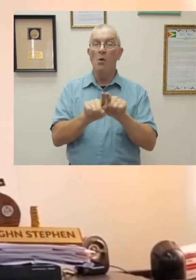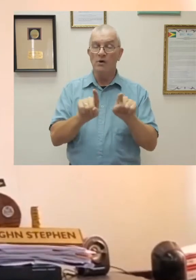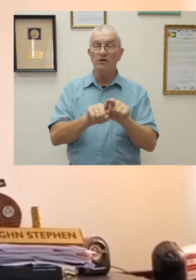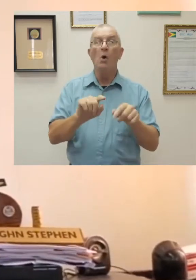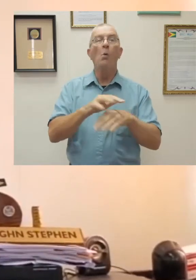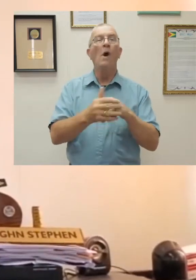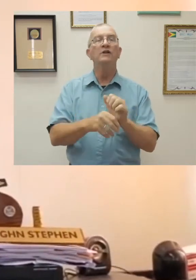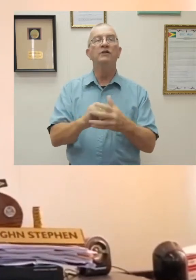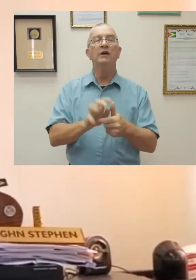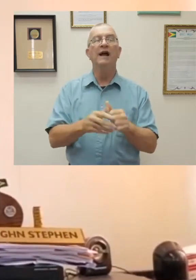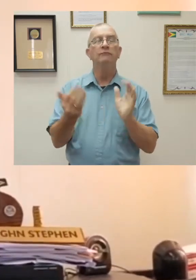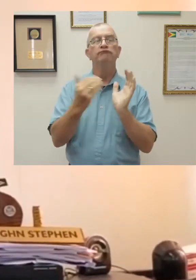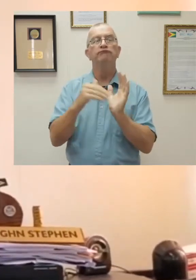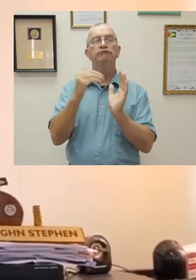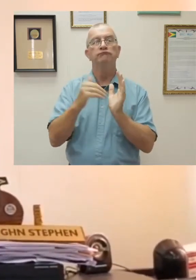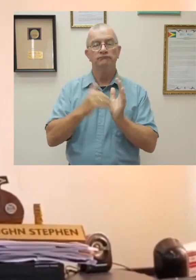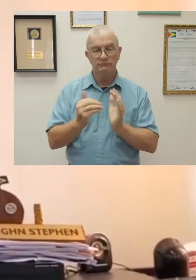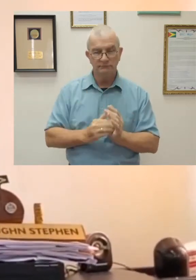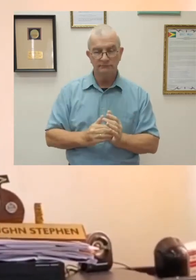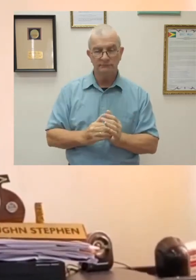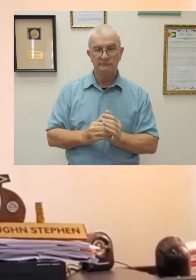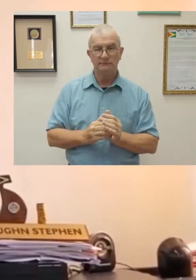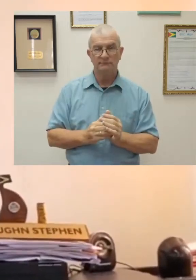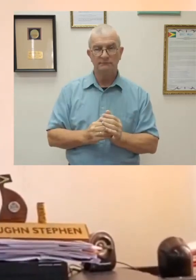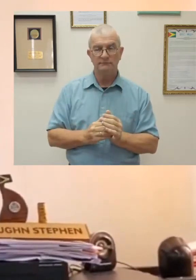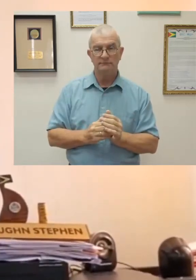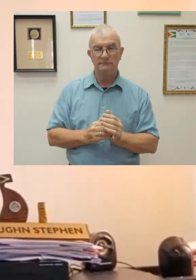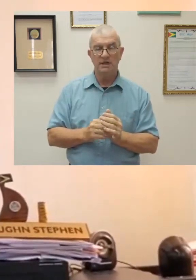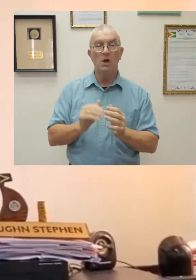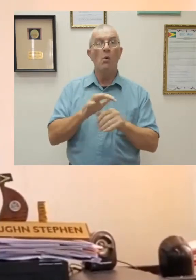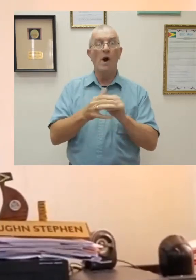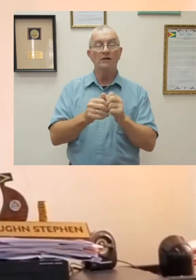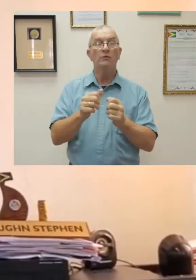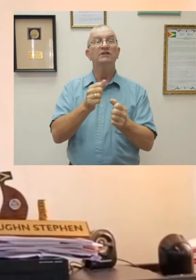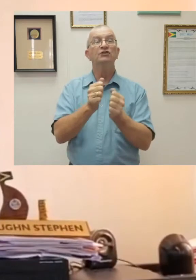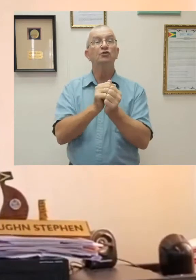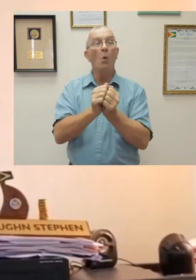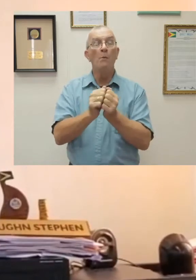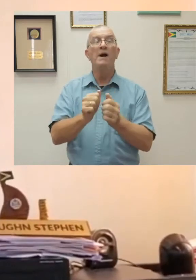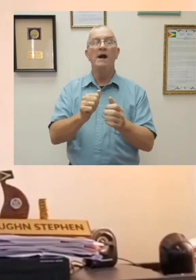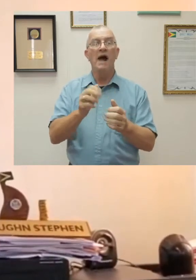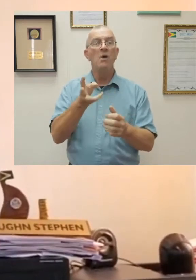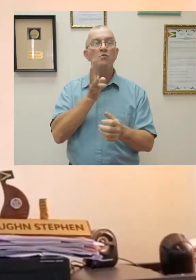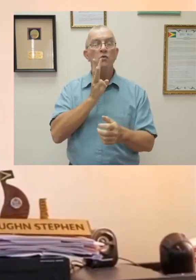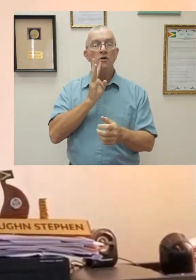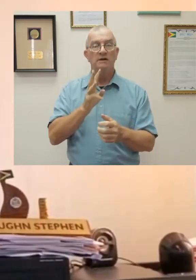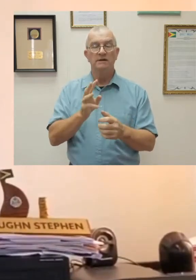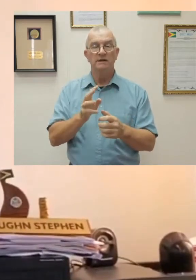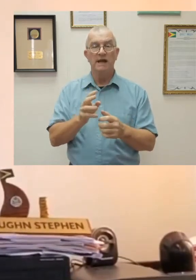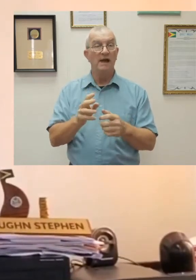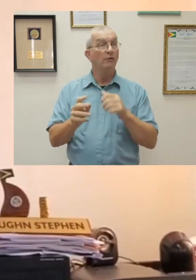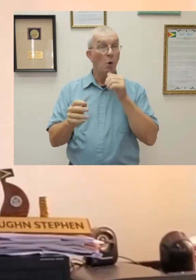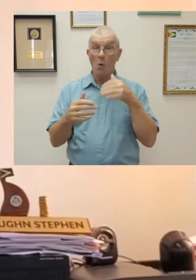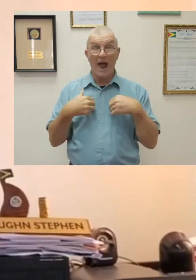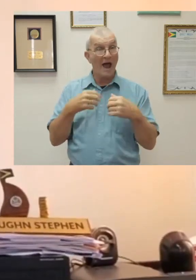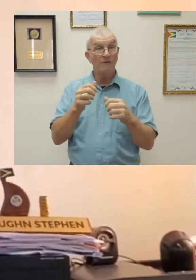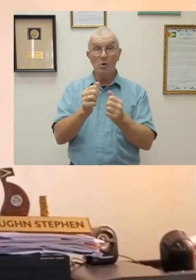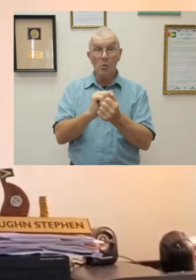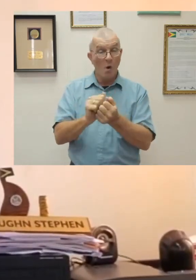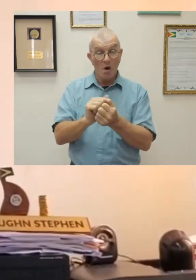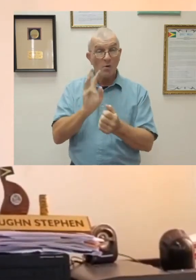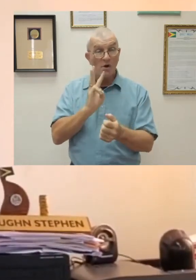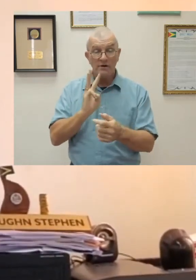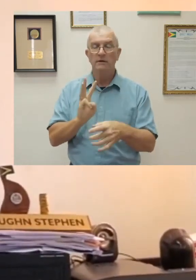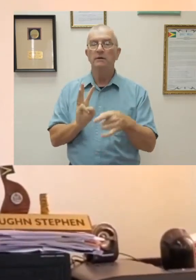that you wash your hands as much as possible. Wash it with soap and water, but in an instance where you don't access soap and water because of where